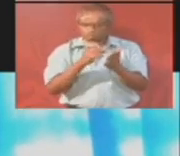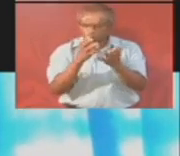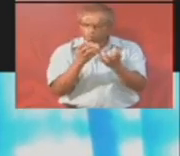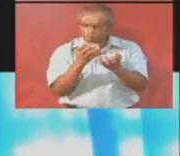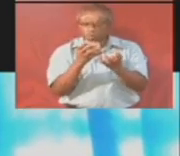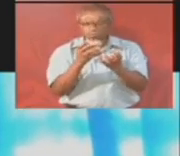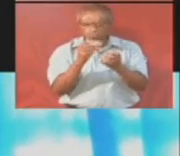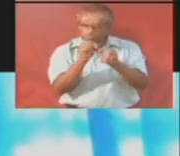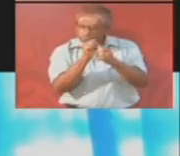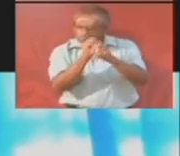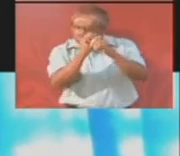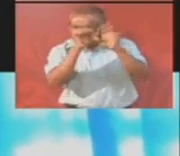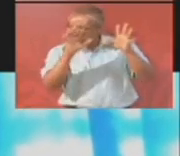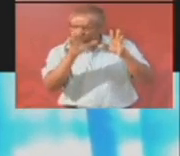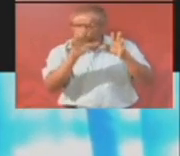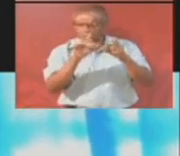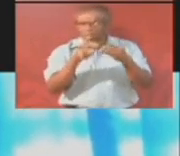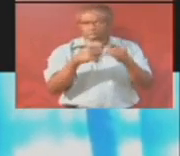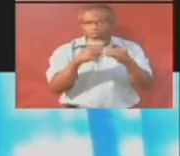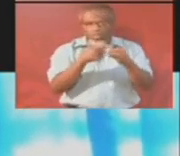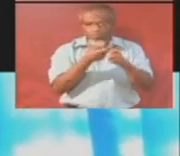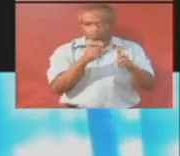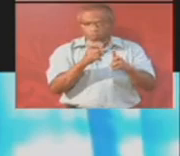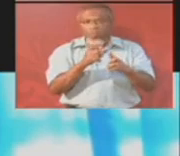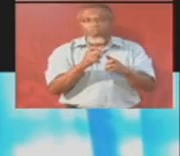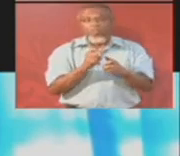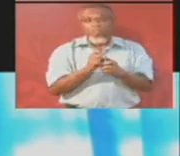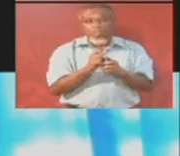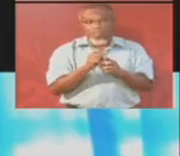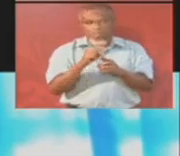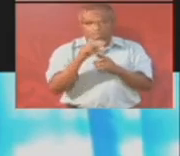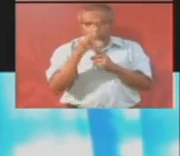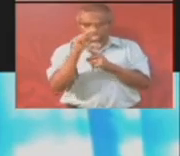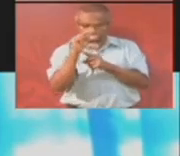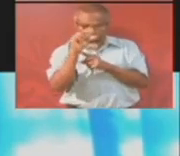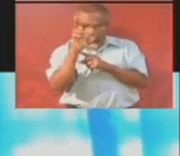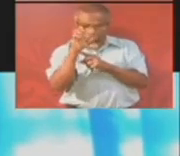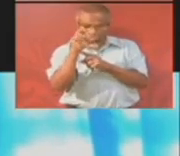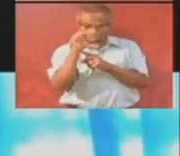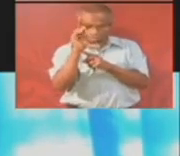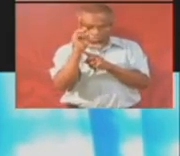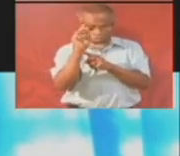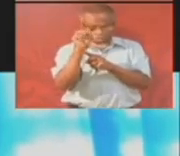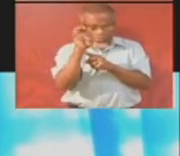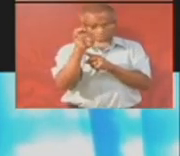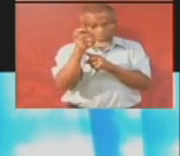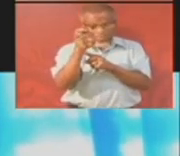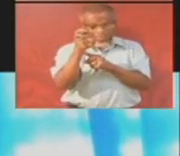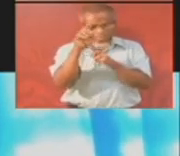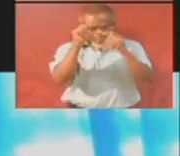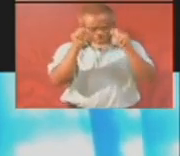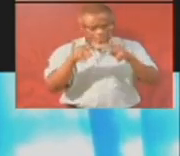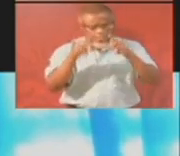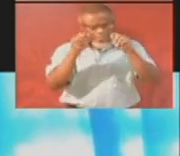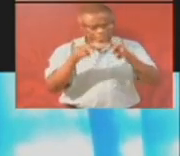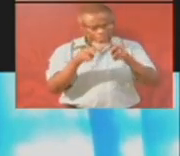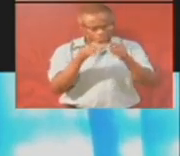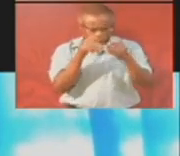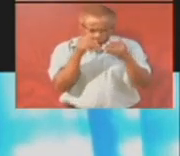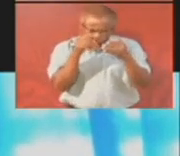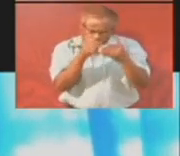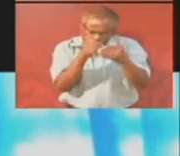pertains to the gene sequencing. So we have a known positive who is a primary contact